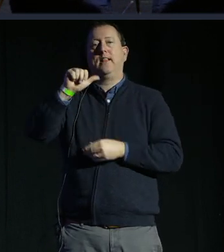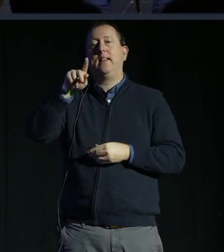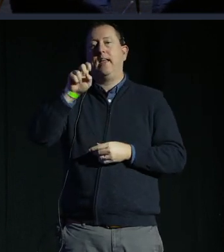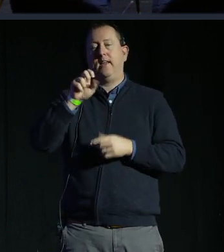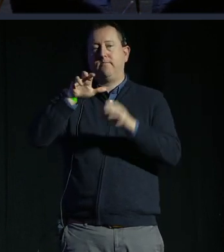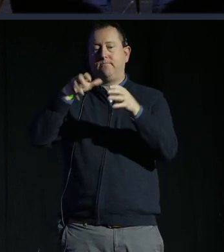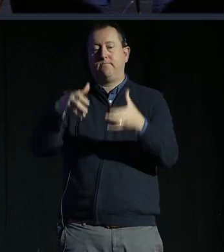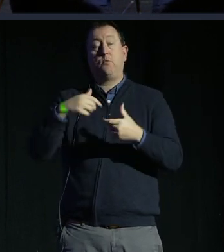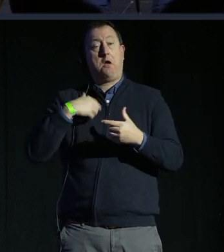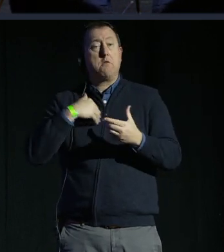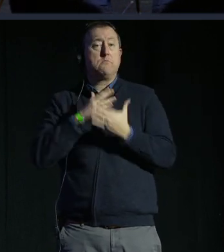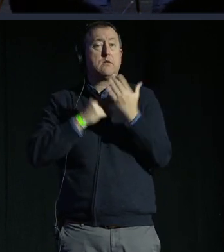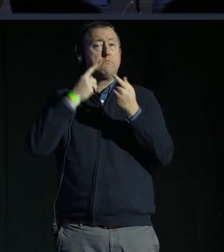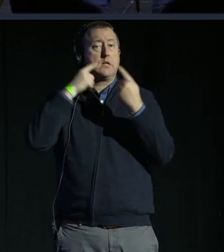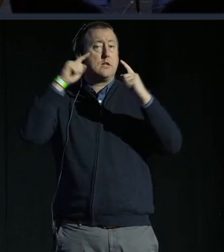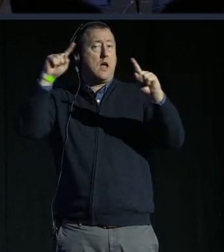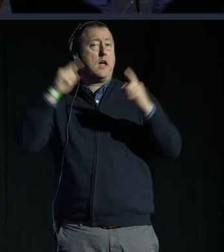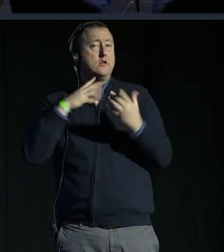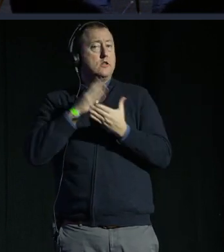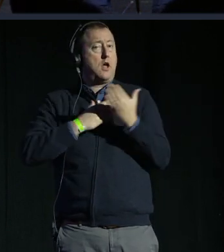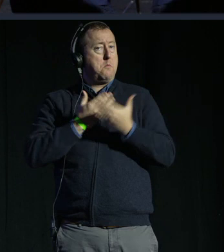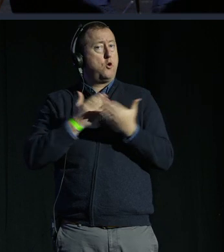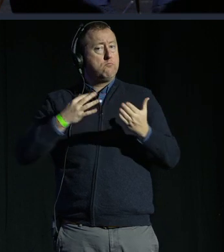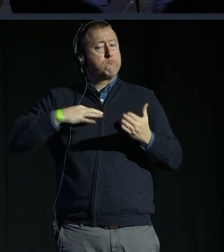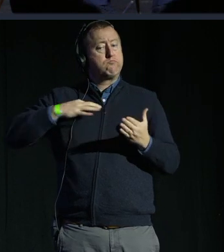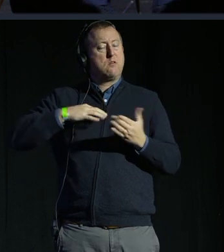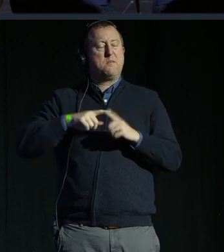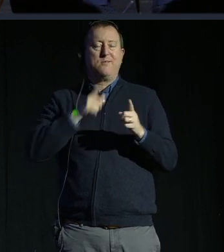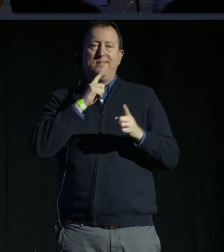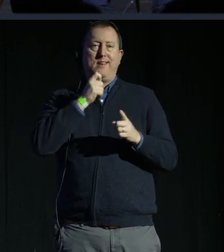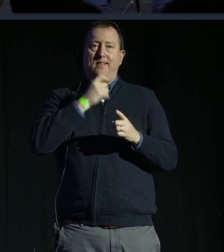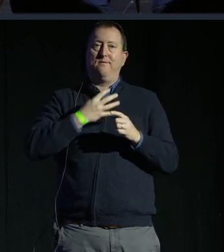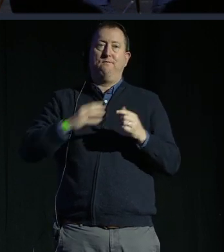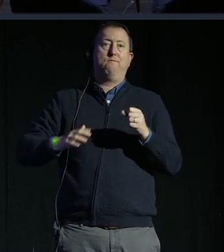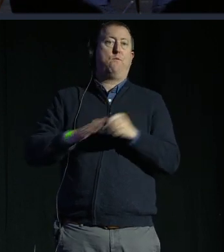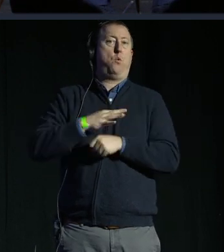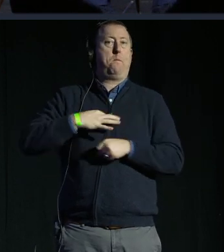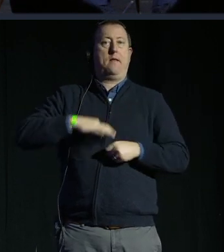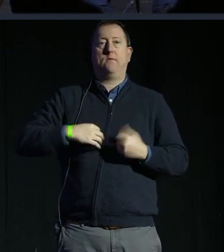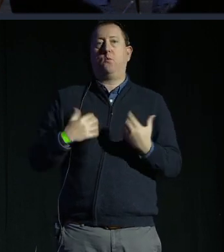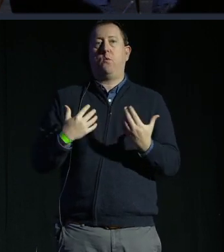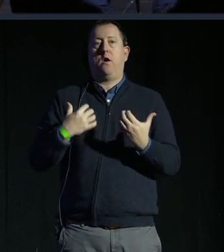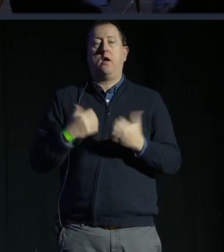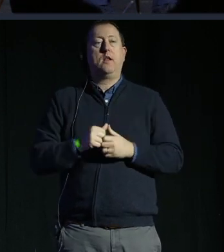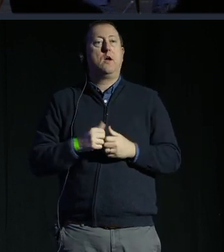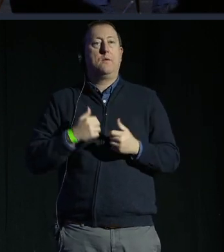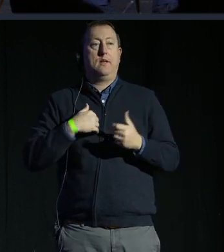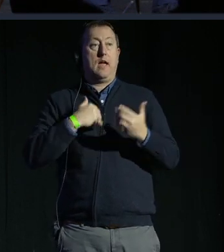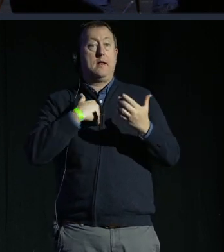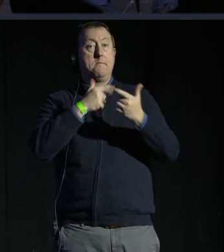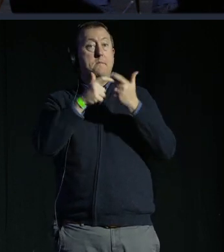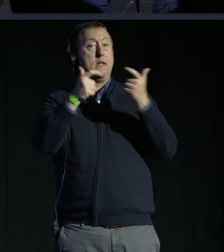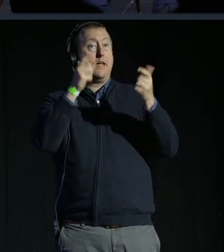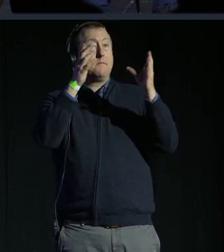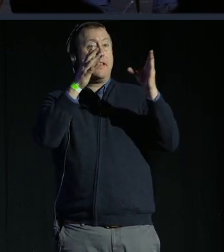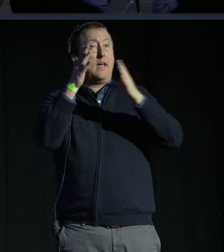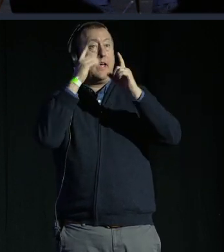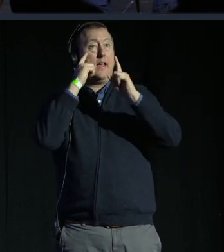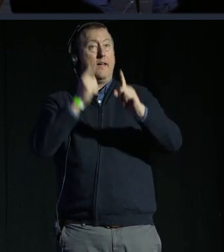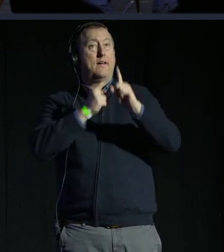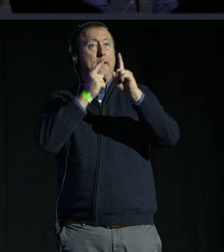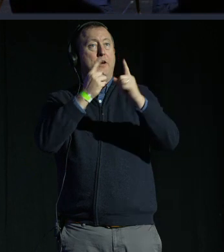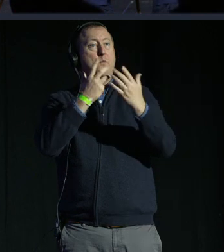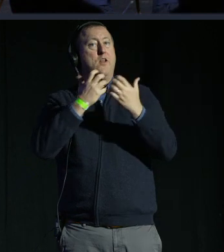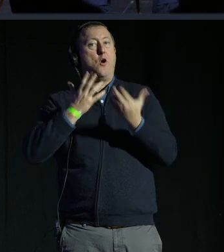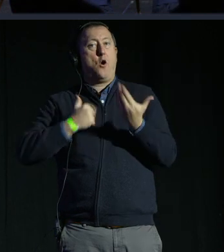had some beneficial pieces that came from it, but really didn't get the benefit that we were hoping to get, right? We had grandiose plans of having all data